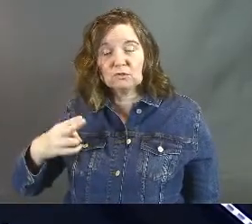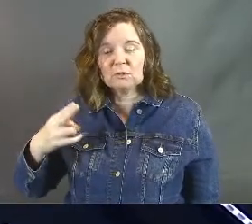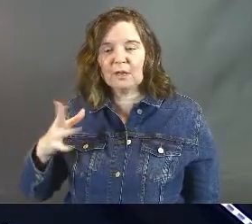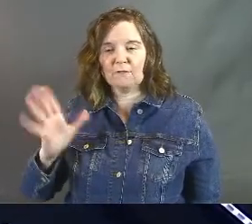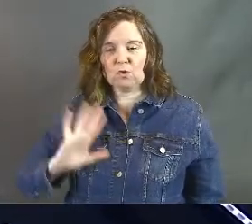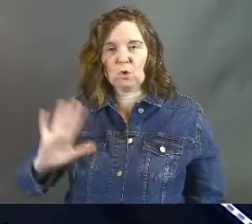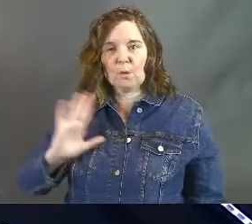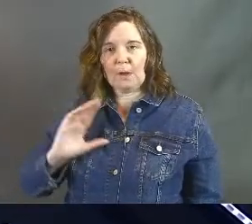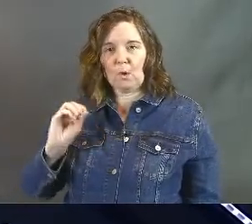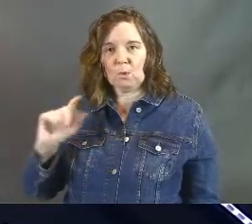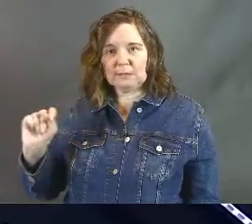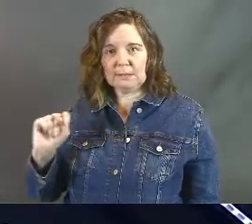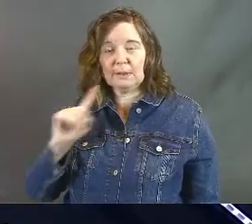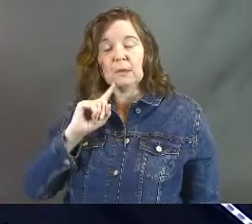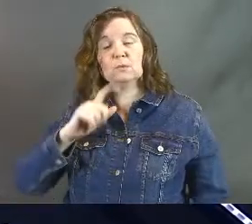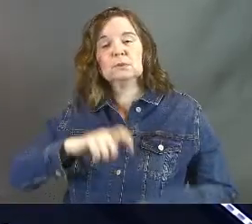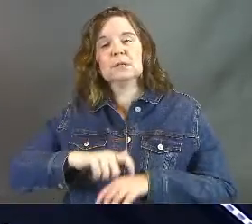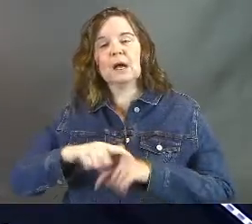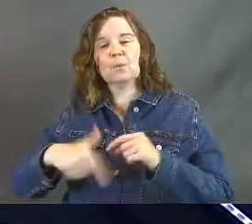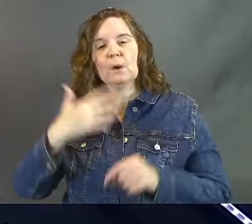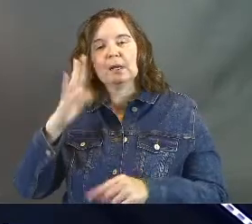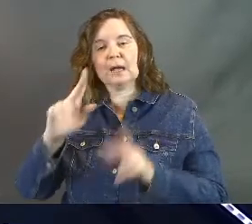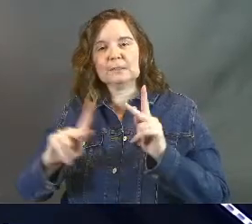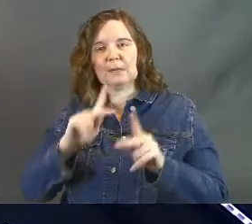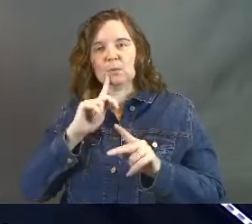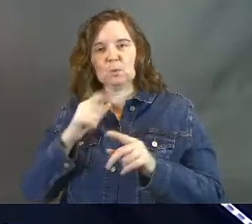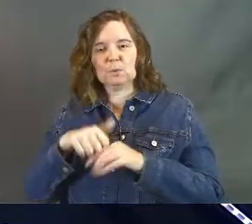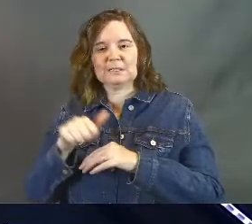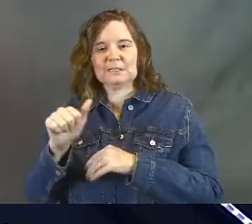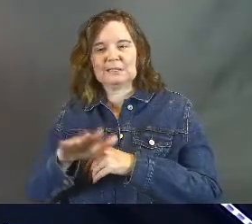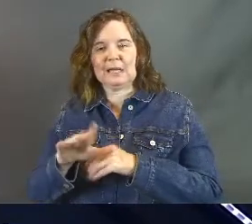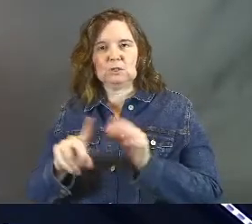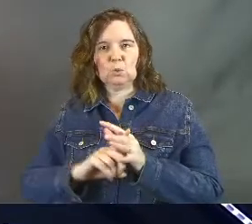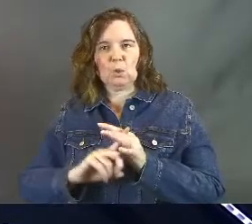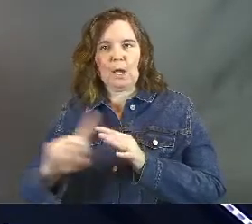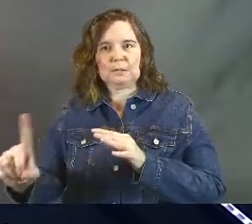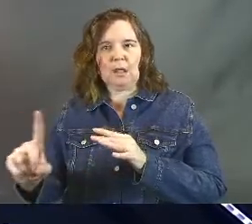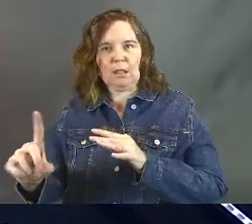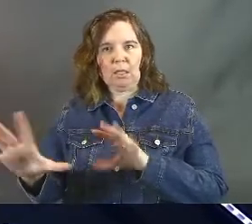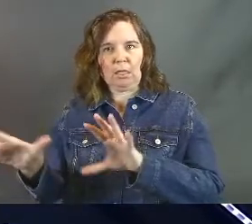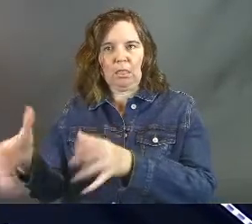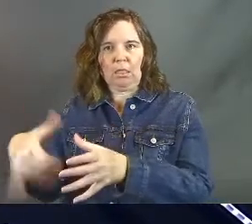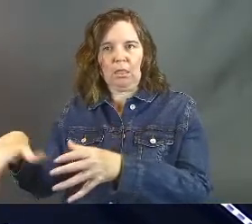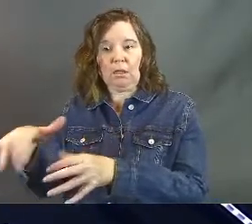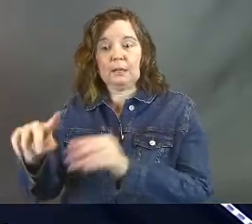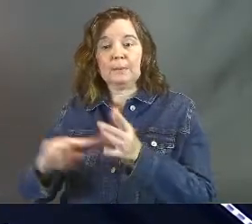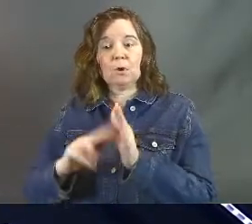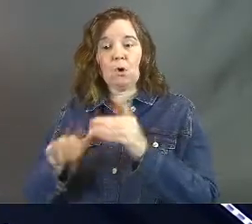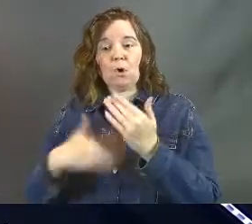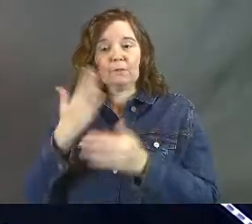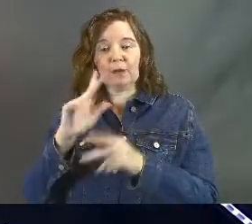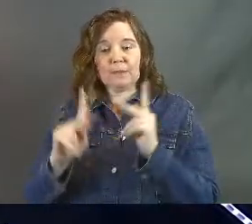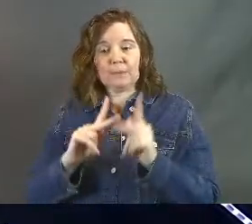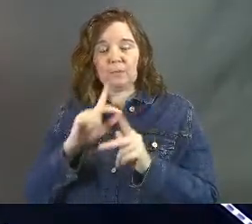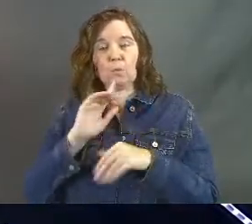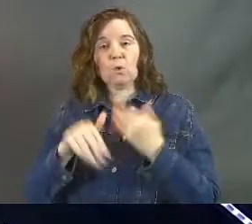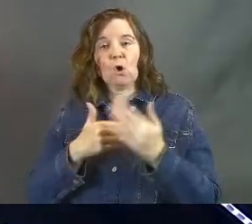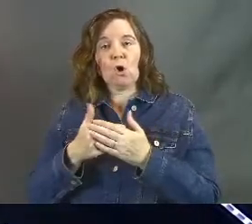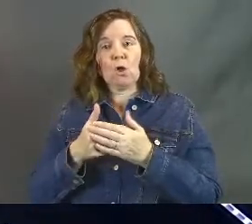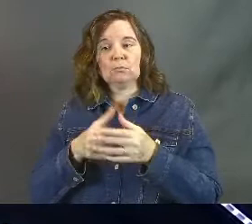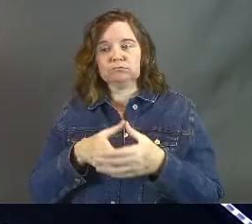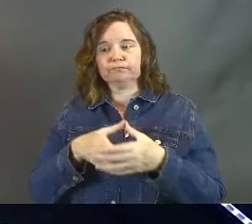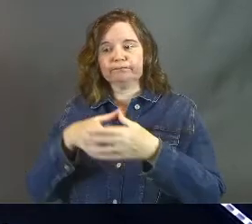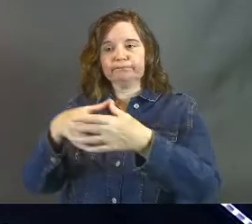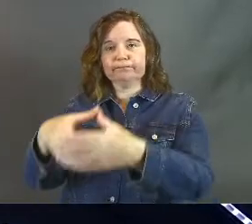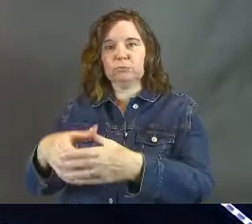Because you go back in the Old Testament, there was a time when God's people were sent into exile. That means all of God's people, the Jews, were all carted